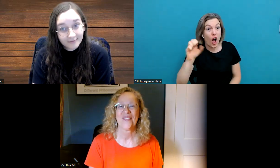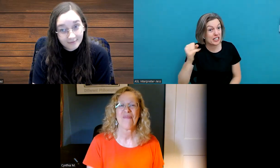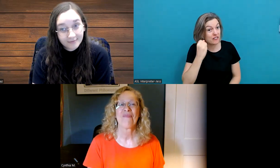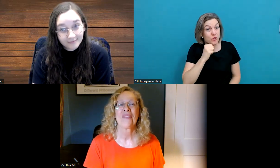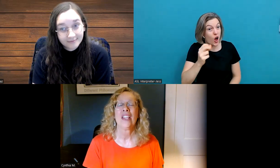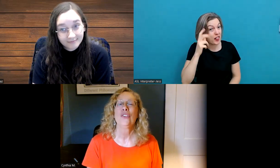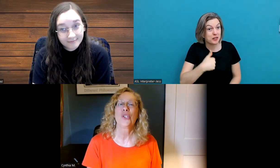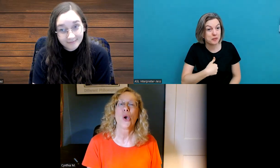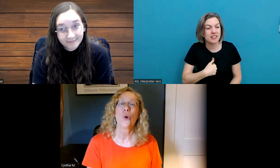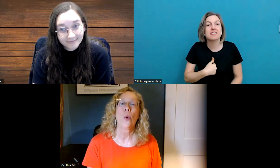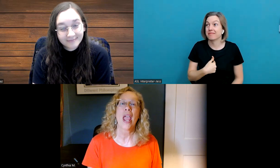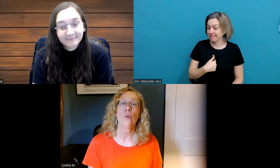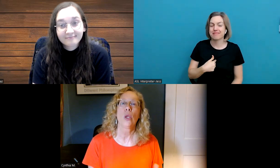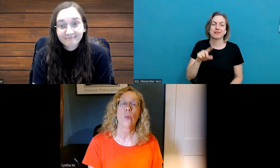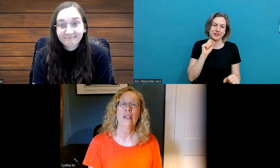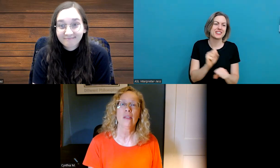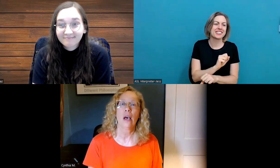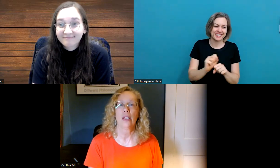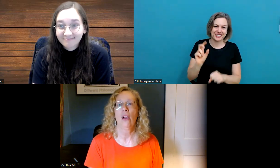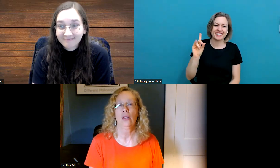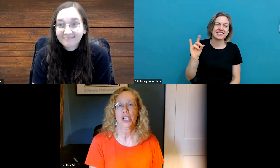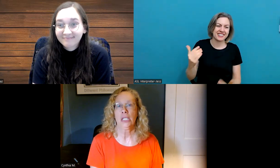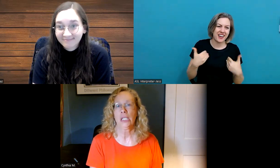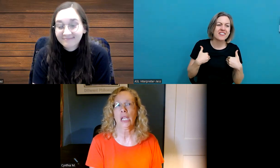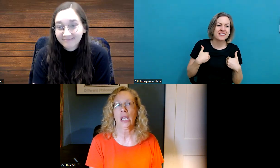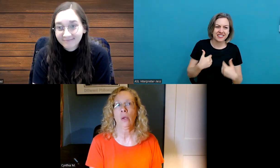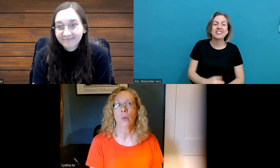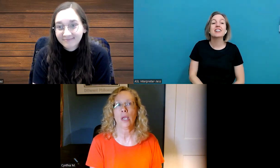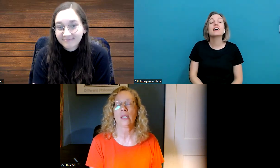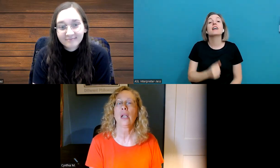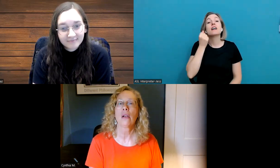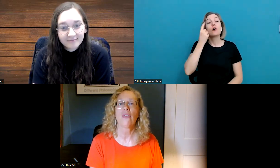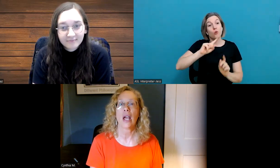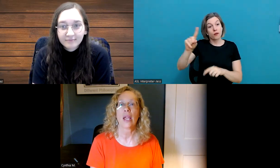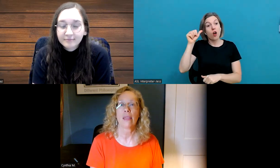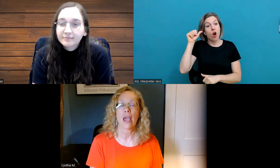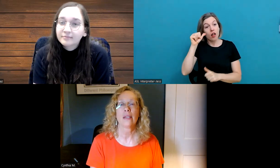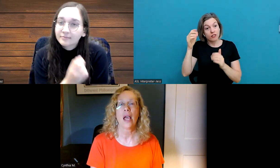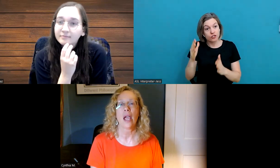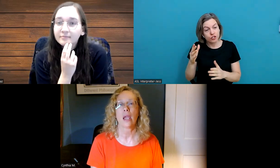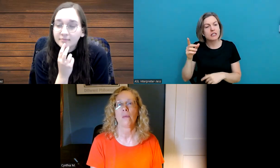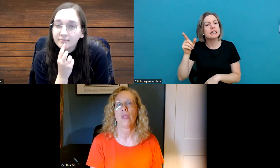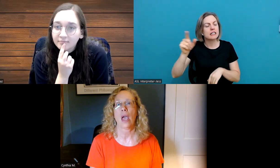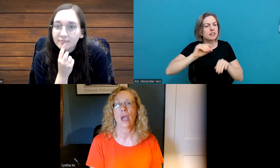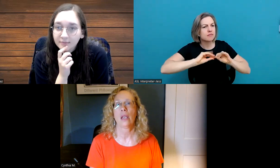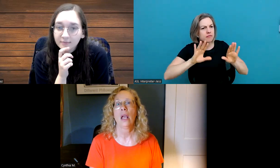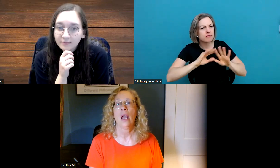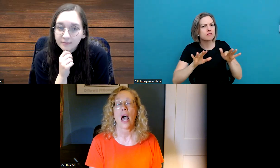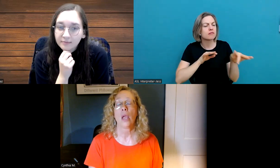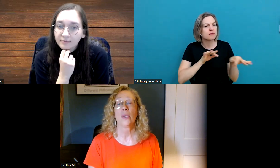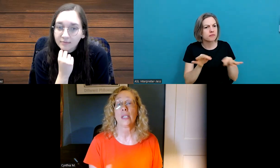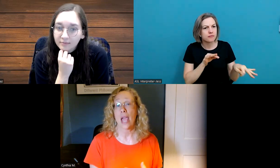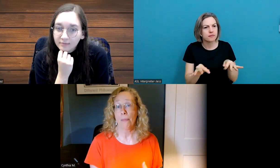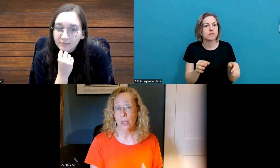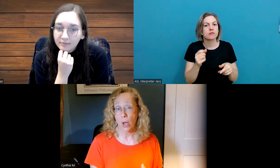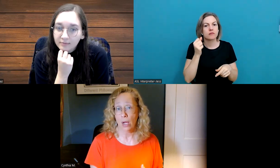did. So when we went to the audiologist, he was clarifying at that time that